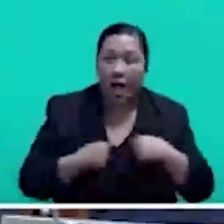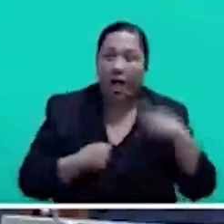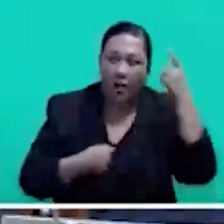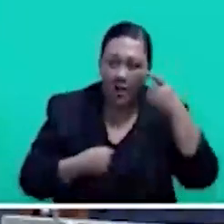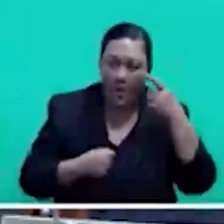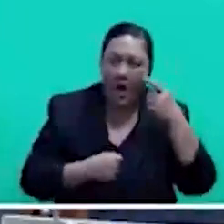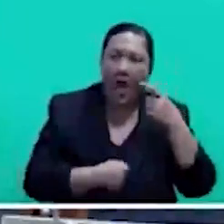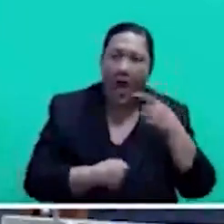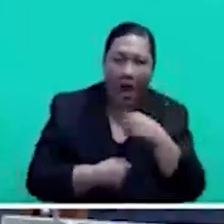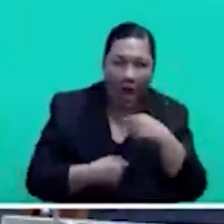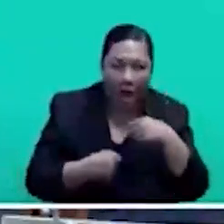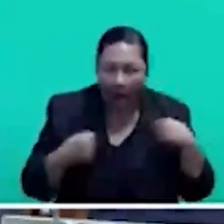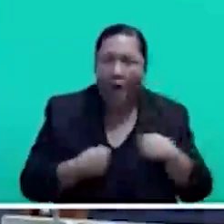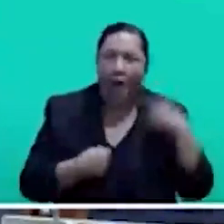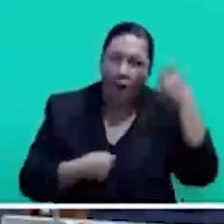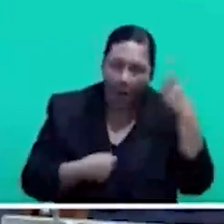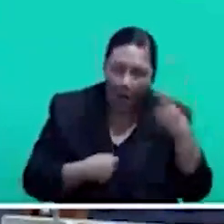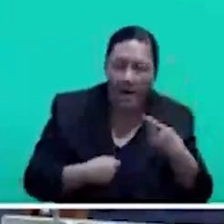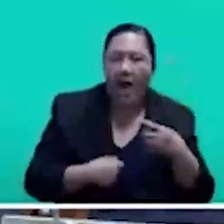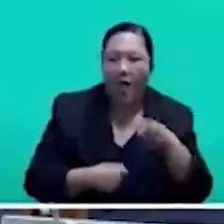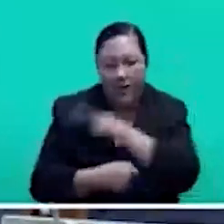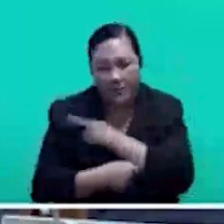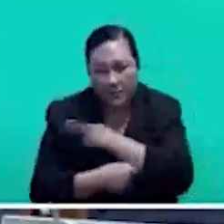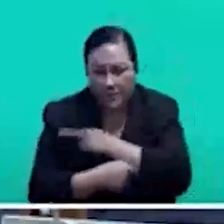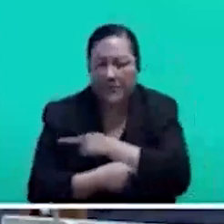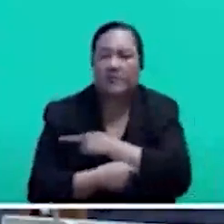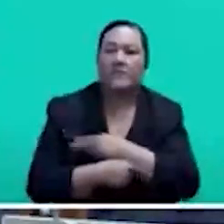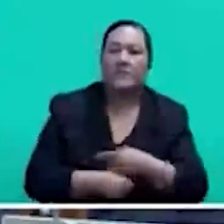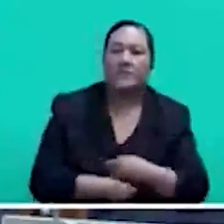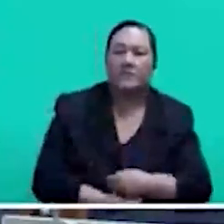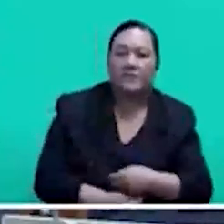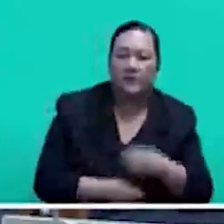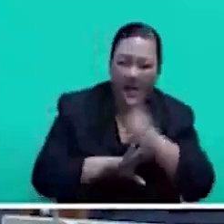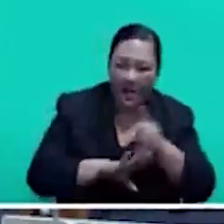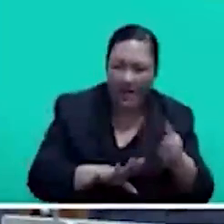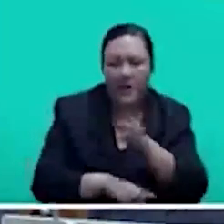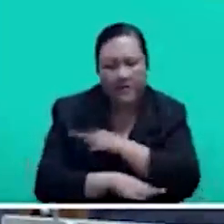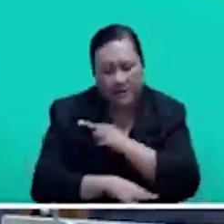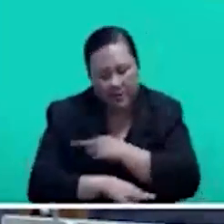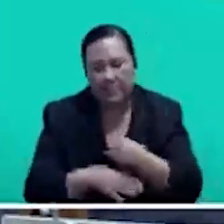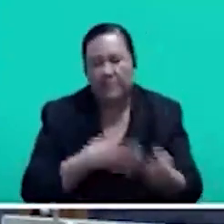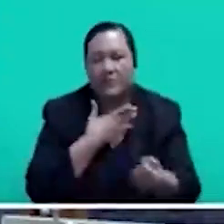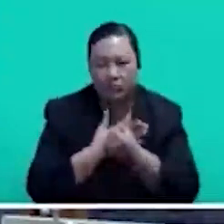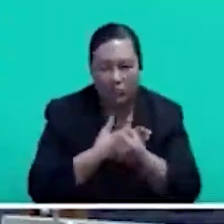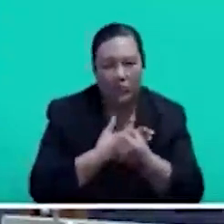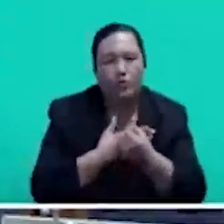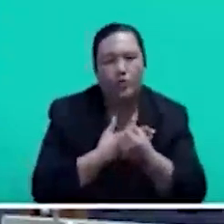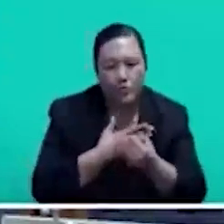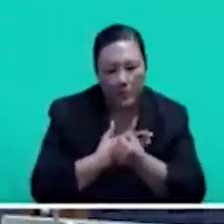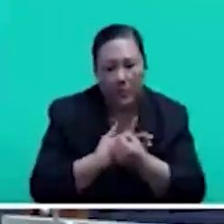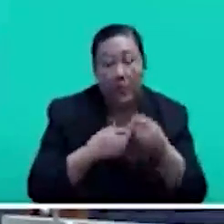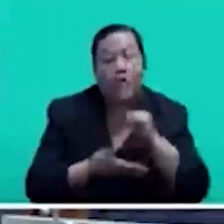your government's concern. It is our responsibility to keep you safe. Mr. Speaker,